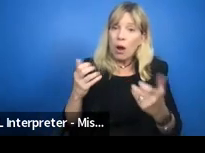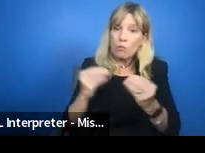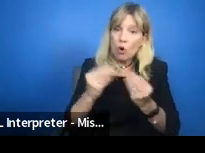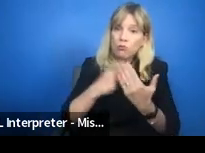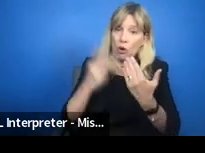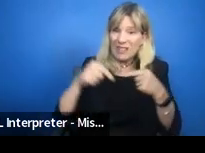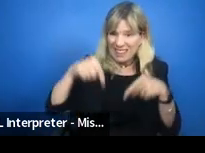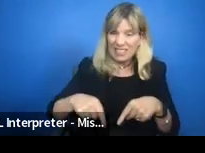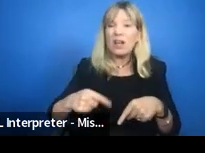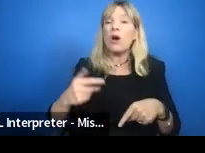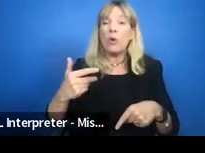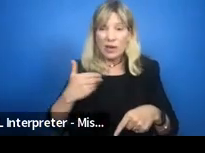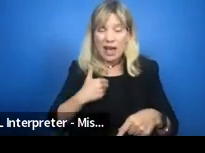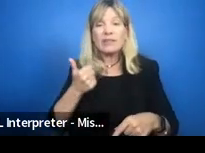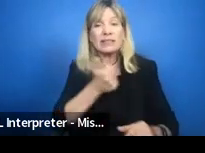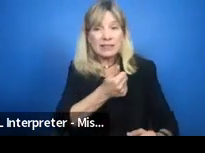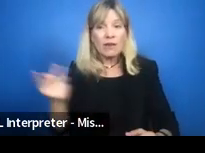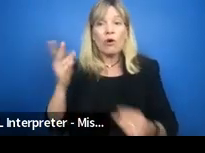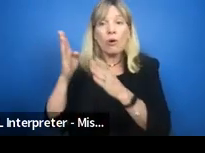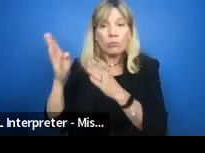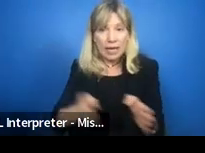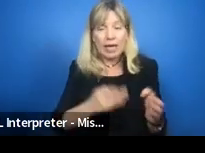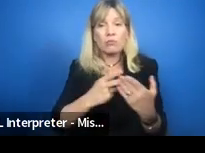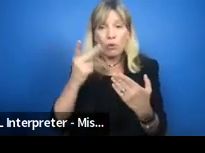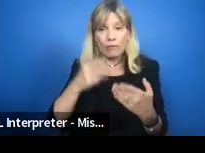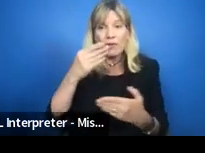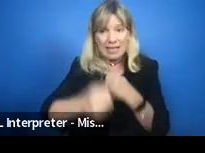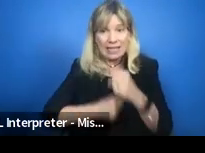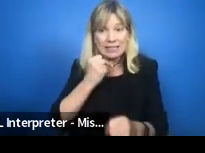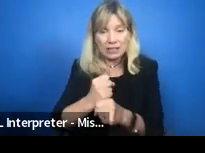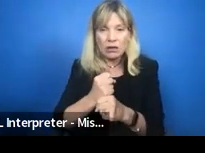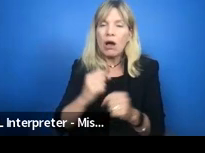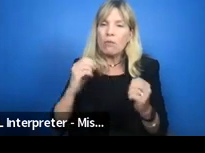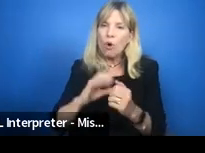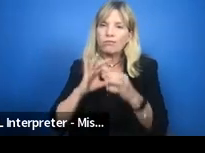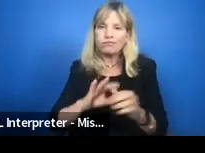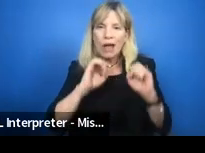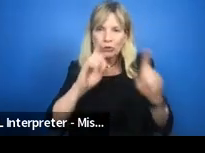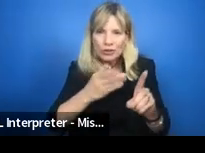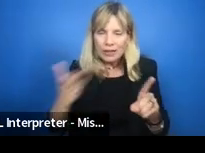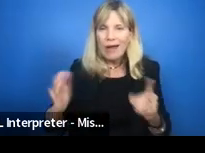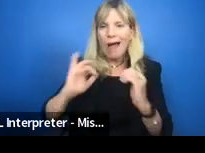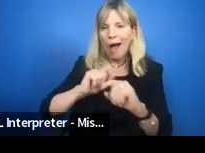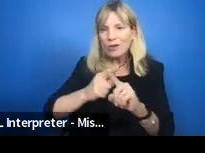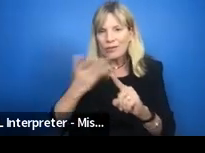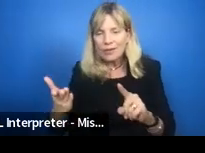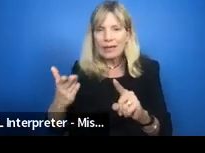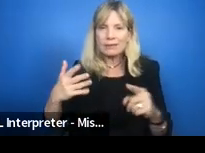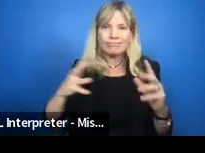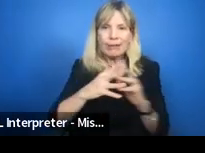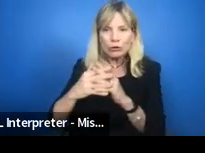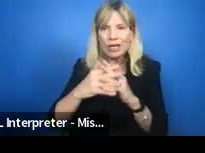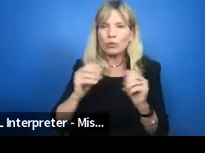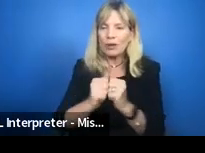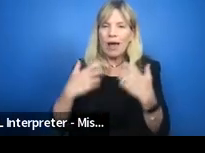programs like this, we have actually several planned over the next year on more educational things on how different things intersect with